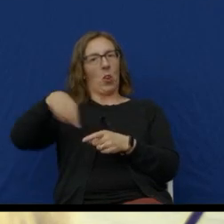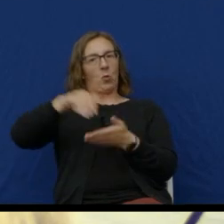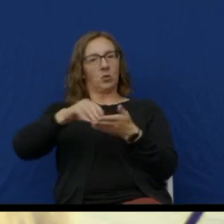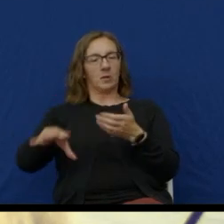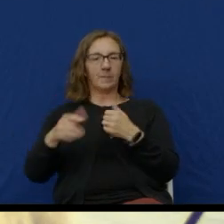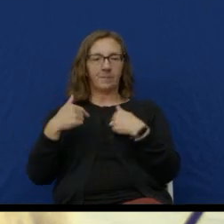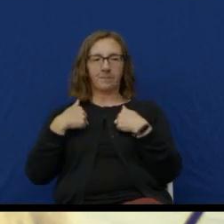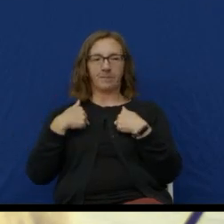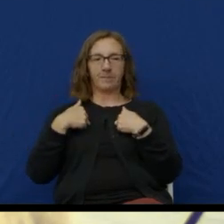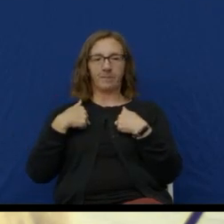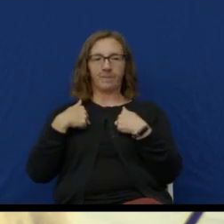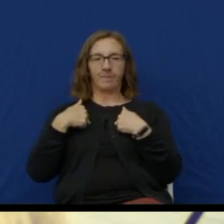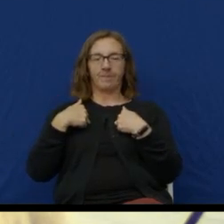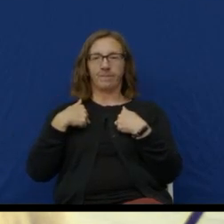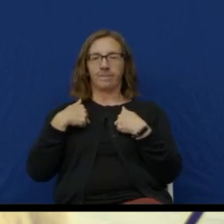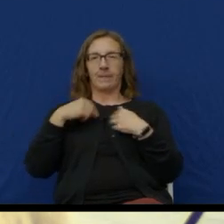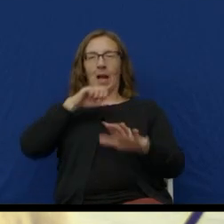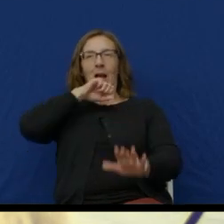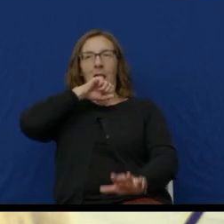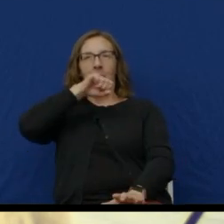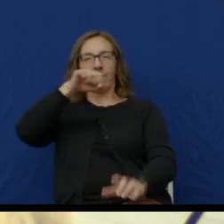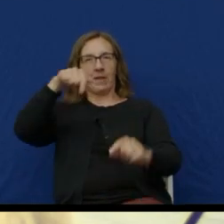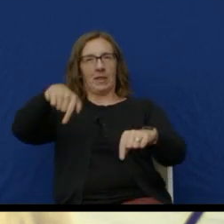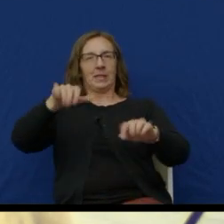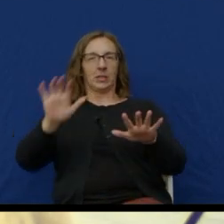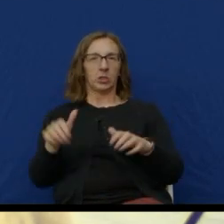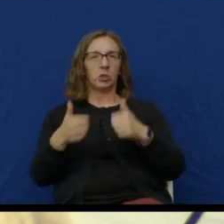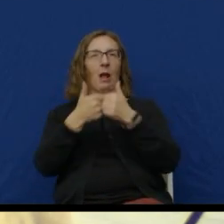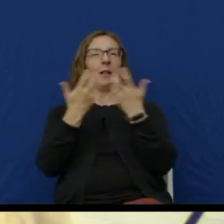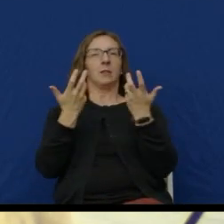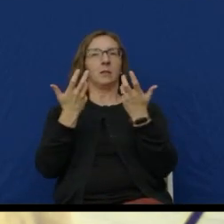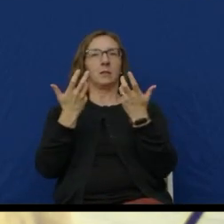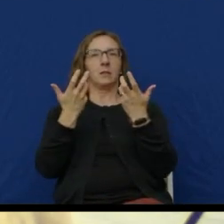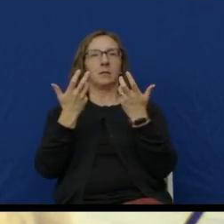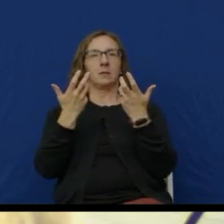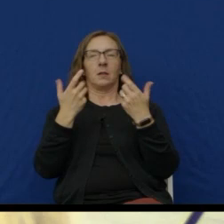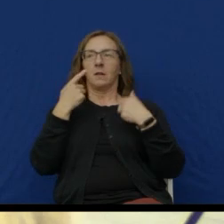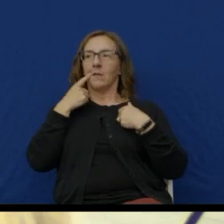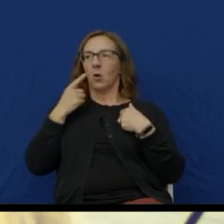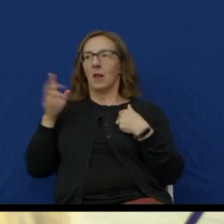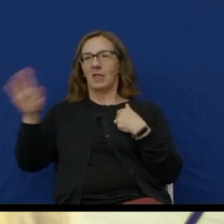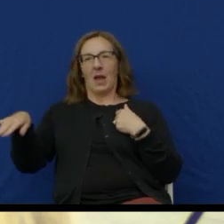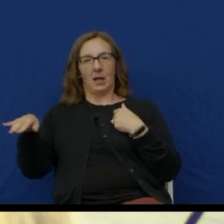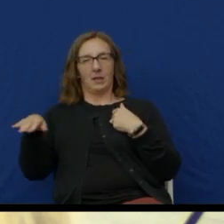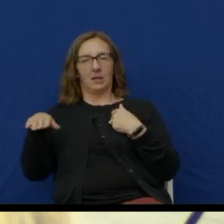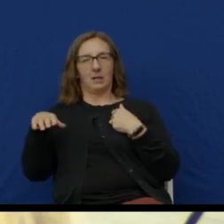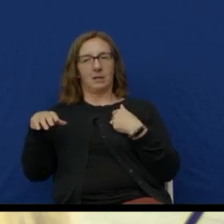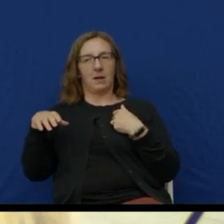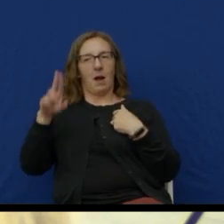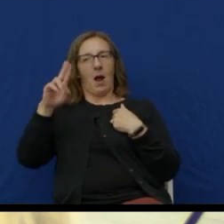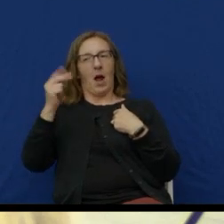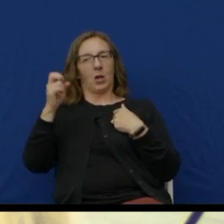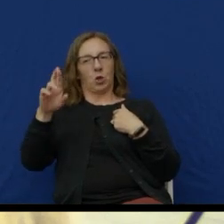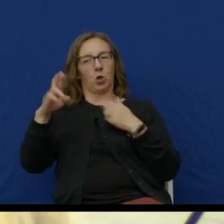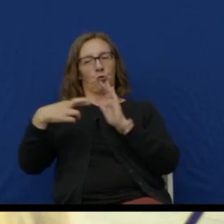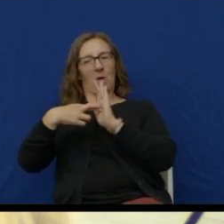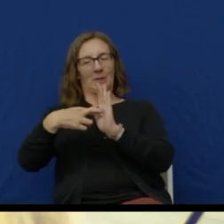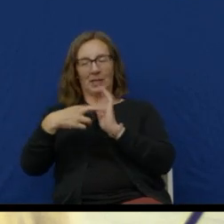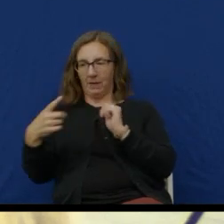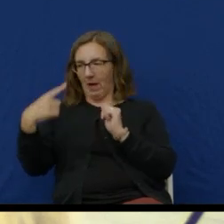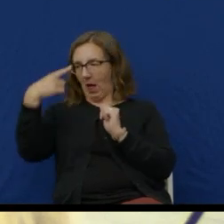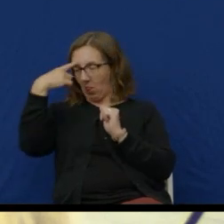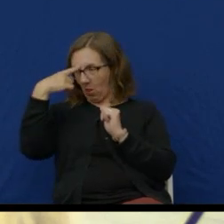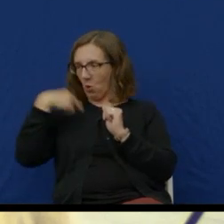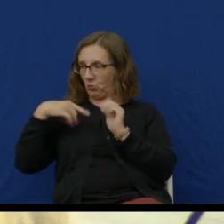really loving the challenge to think about the notion of historically underrepresented. I thought we were choosing a